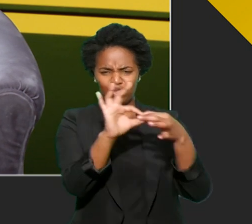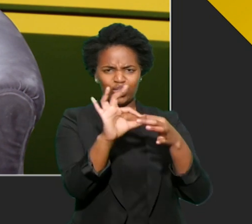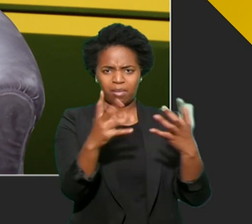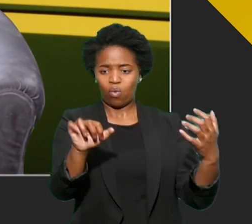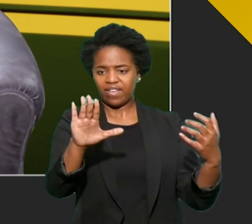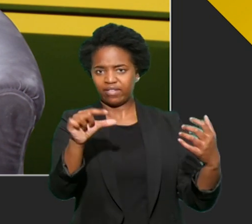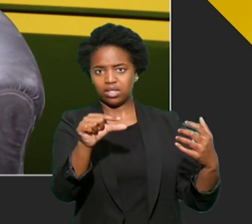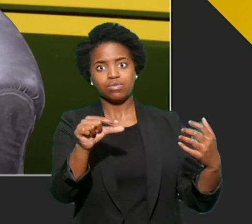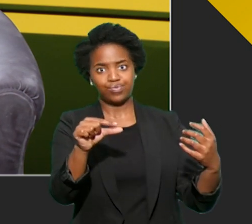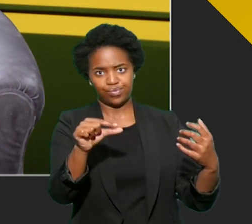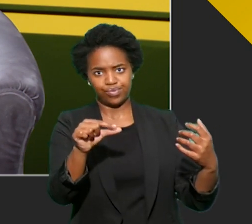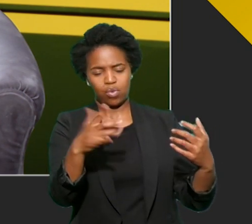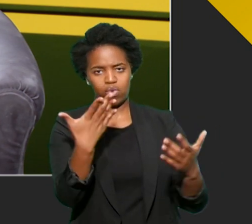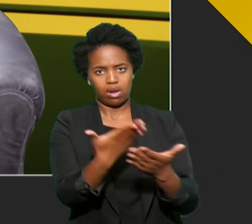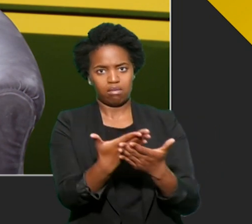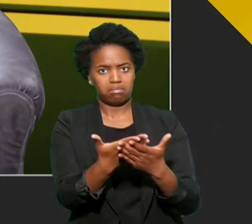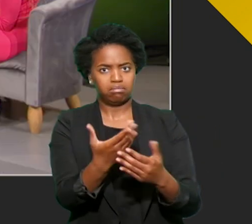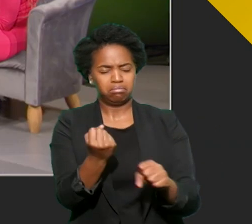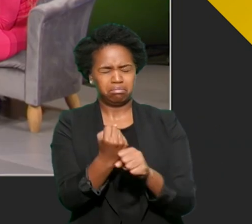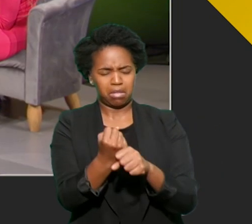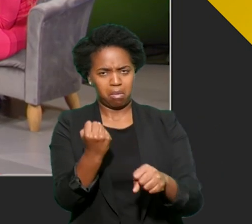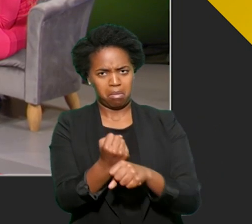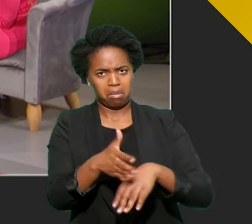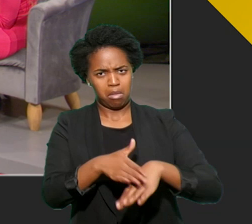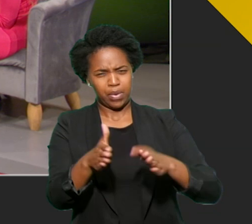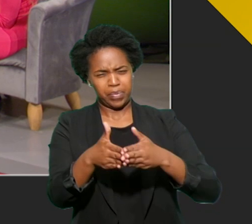lot of heat that allows us to expand and do more.